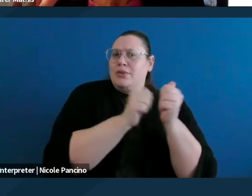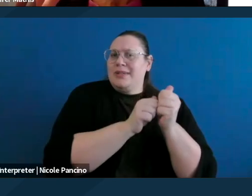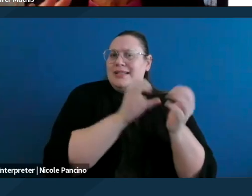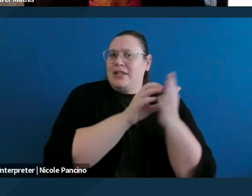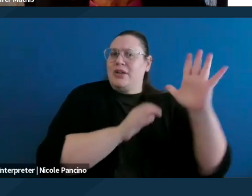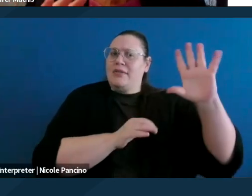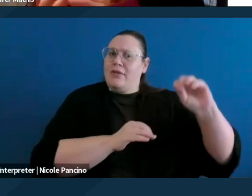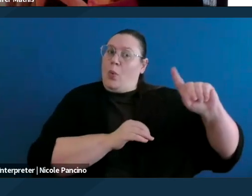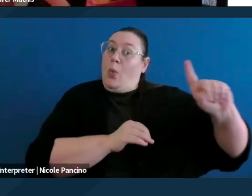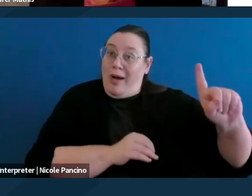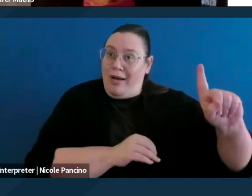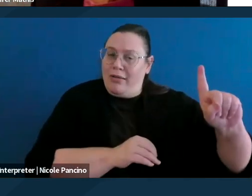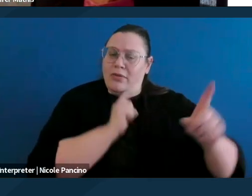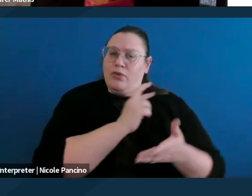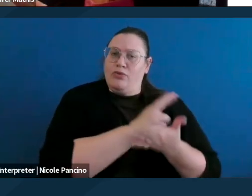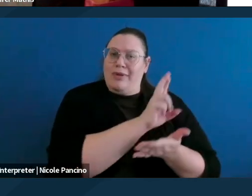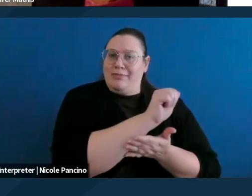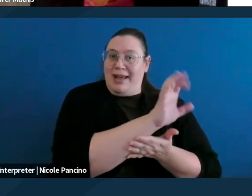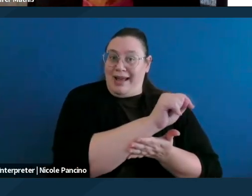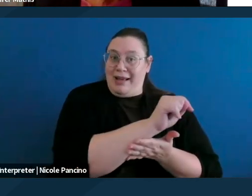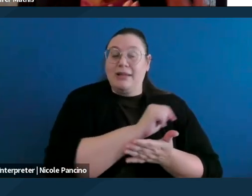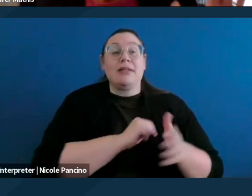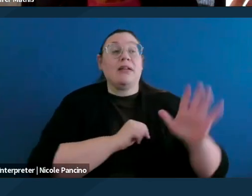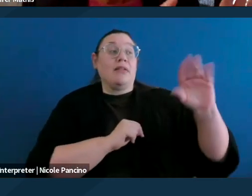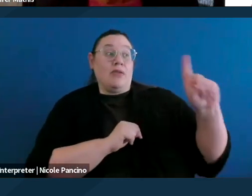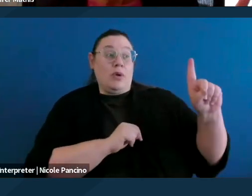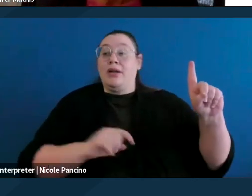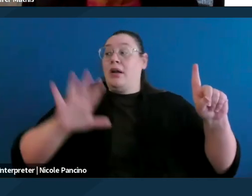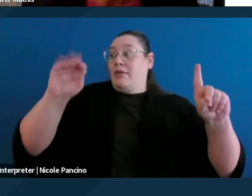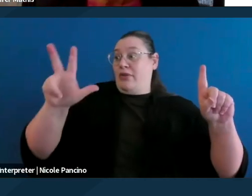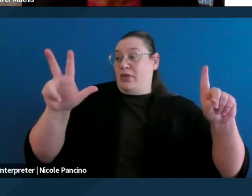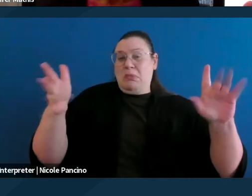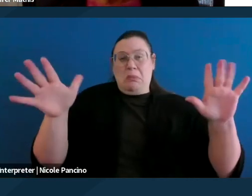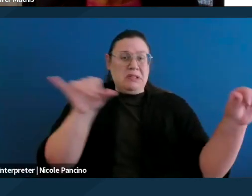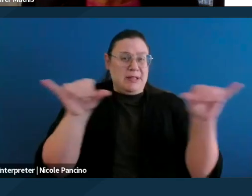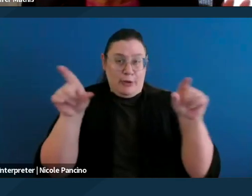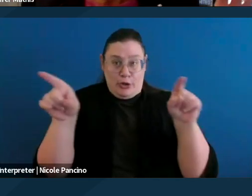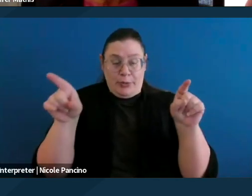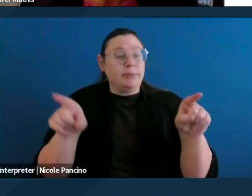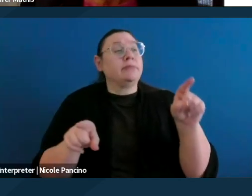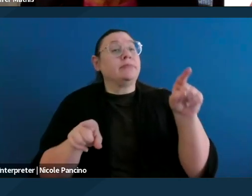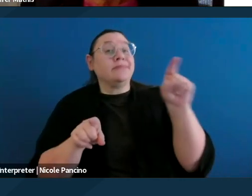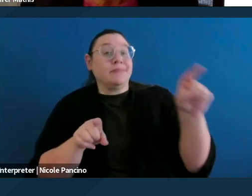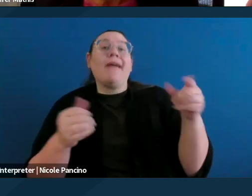the Rehabilitation Act. And like Section 503, Section 501